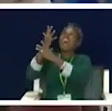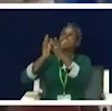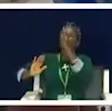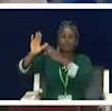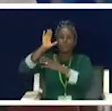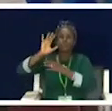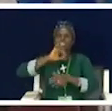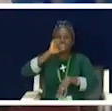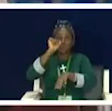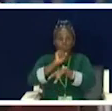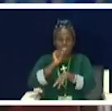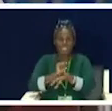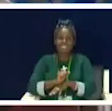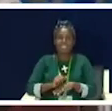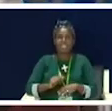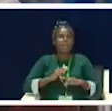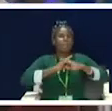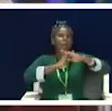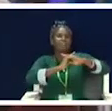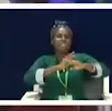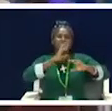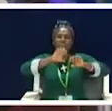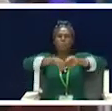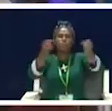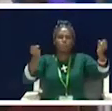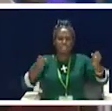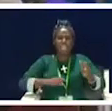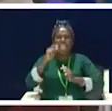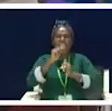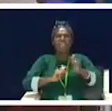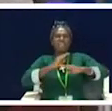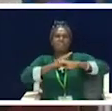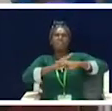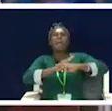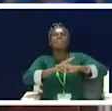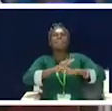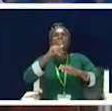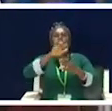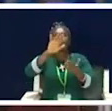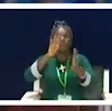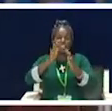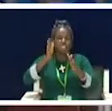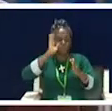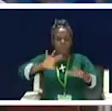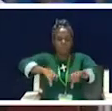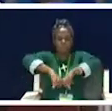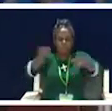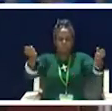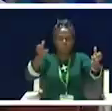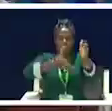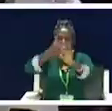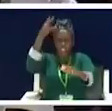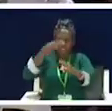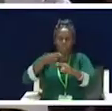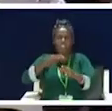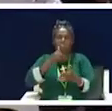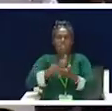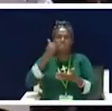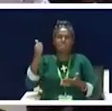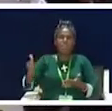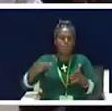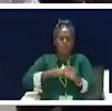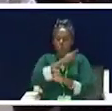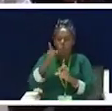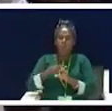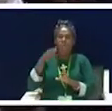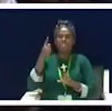broken. I pray for you. Every barrier before you shall be broken in the name of Jesus. When the